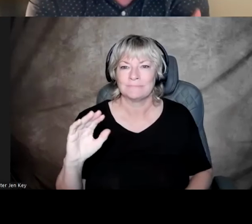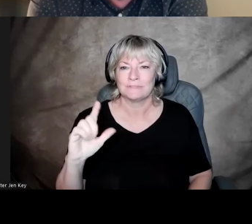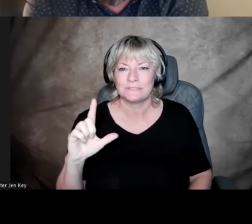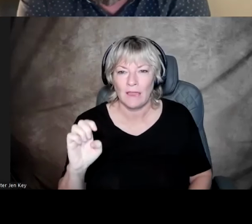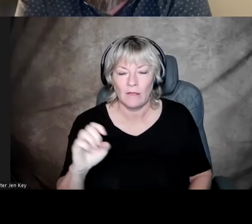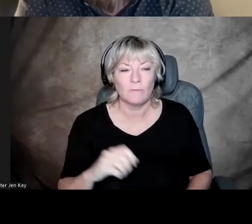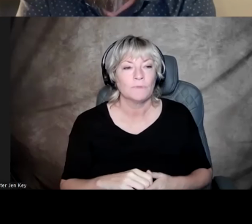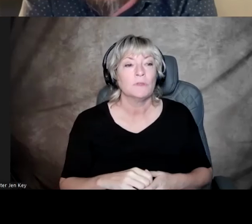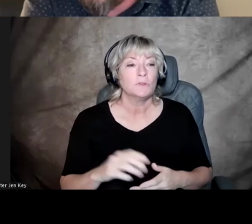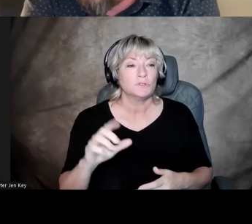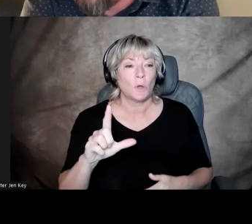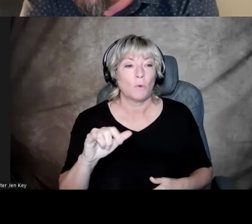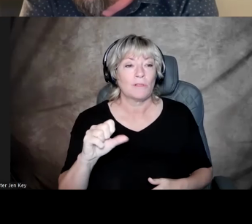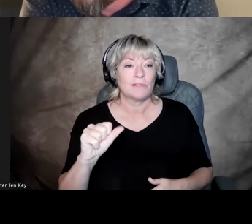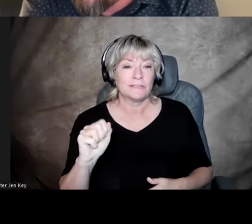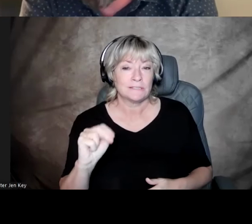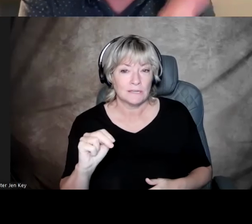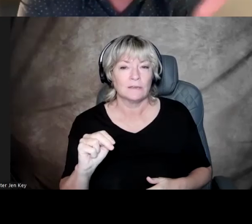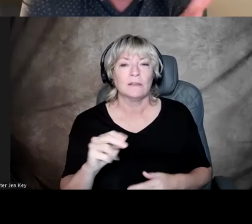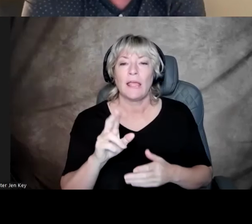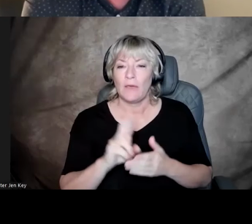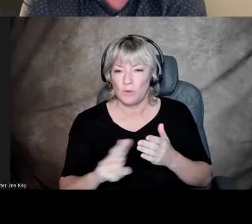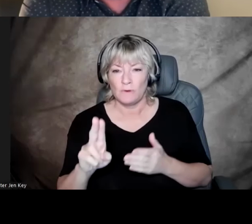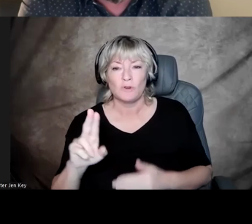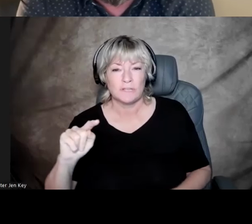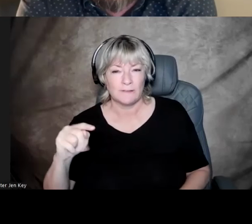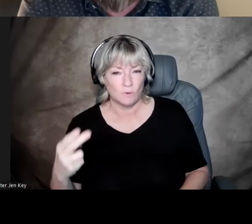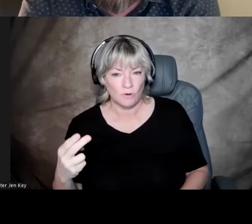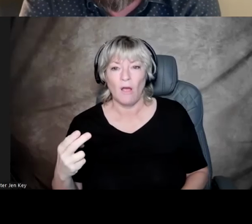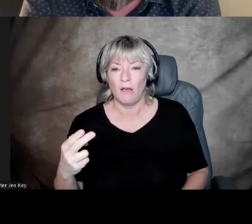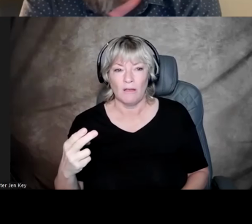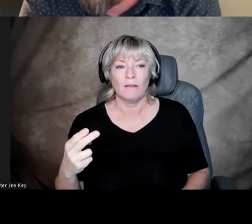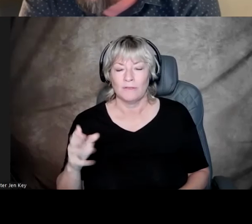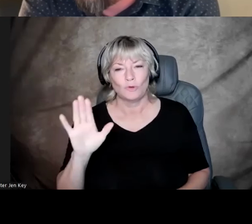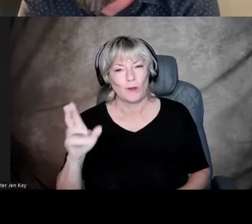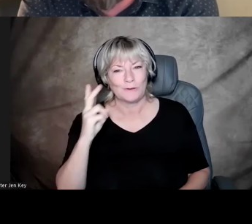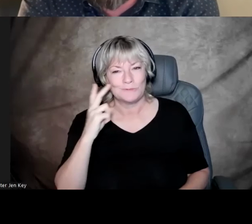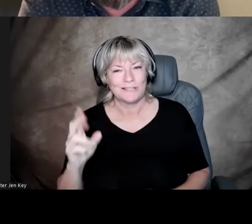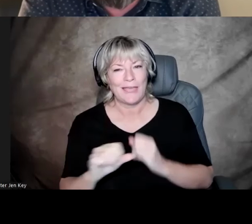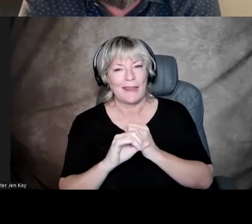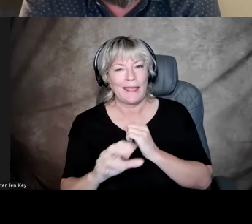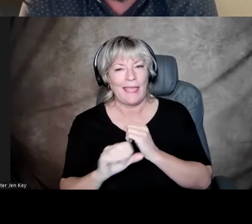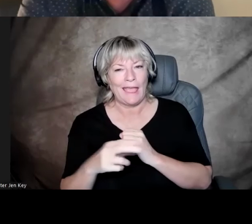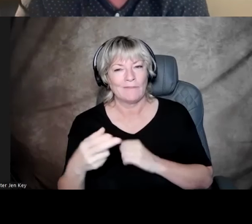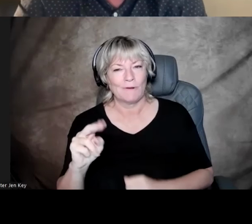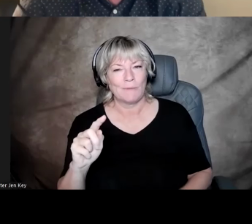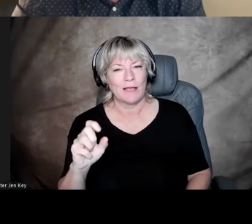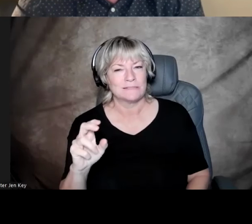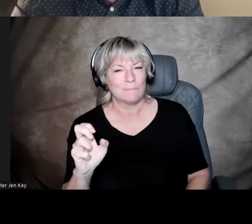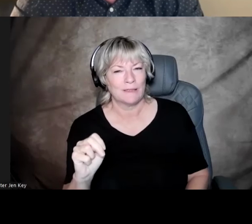and the university-based research I've done at the University of Utah, it was really great to see that ad from Huntsman Mental Health at the University of Utah as